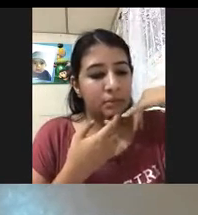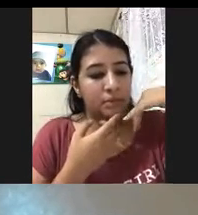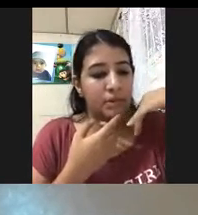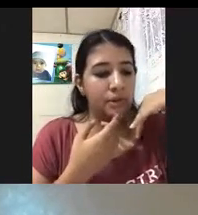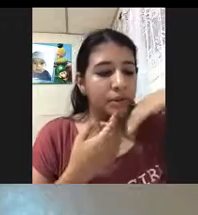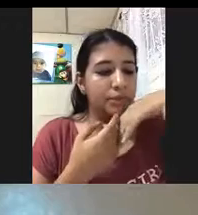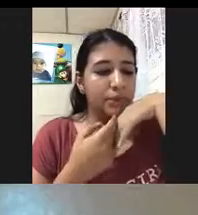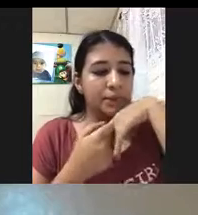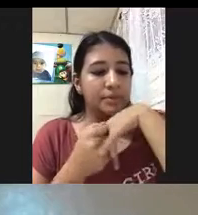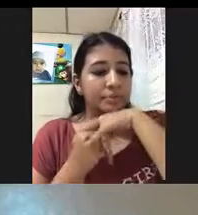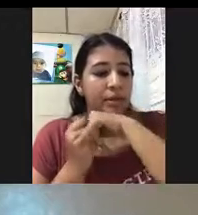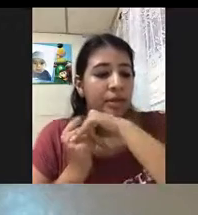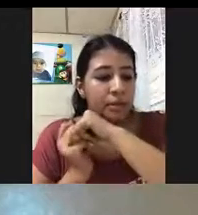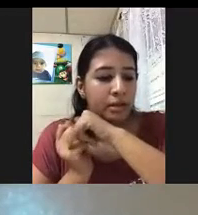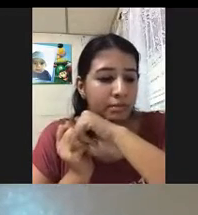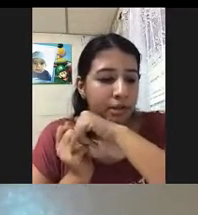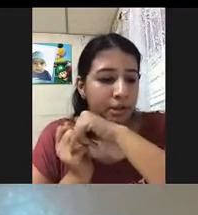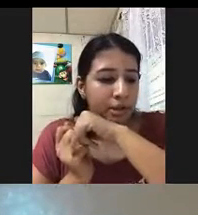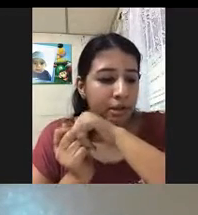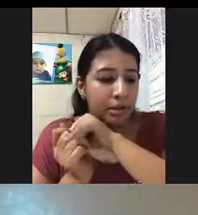somebody here.